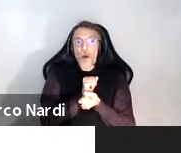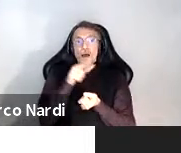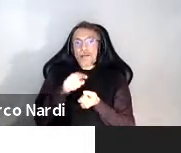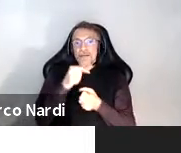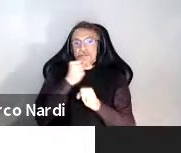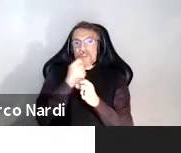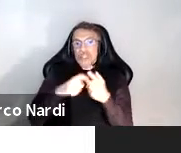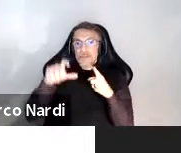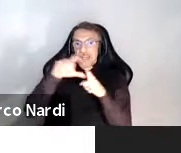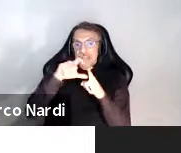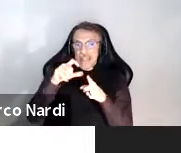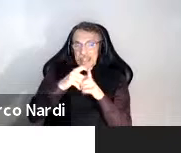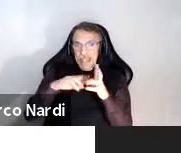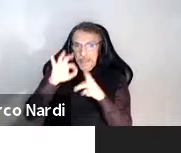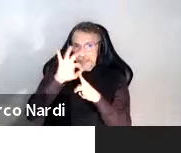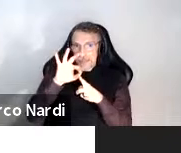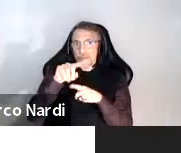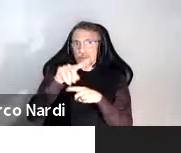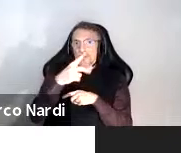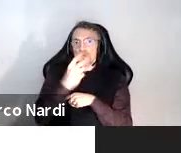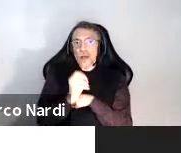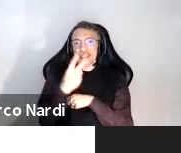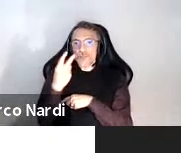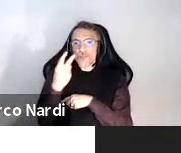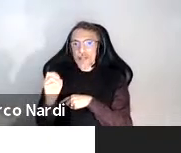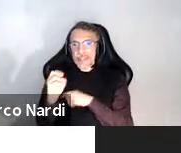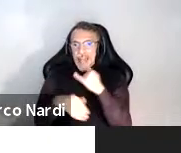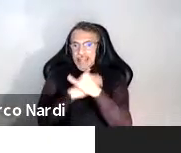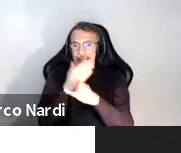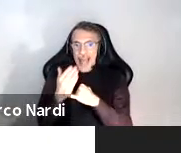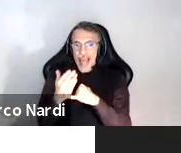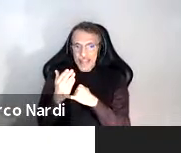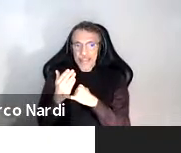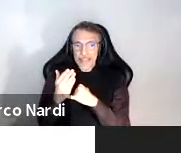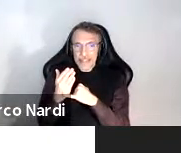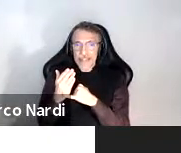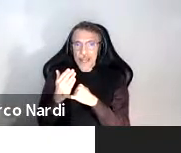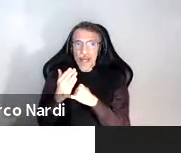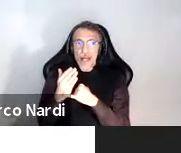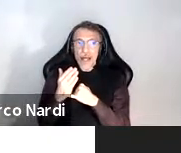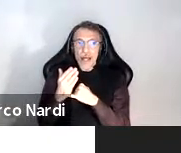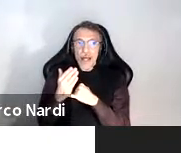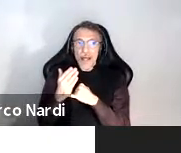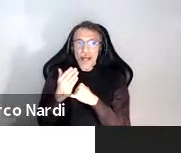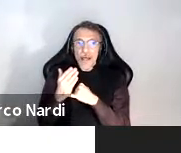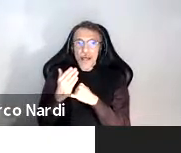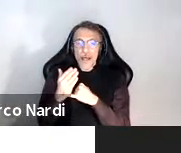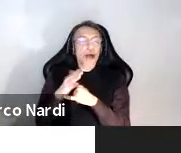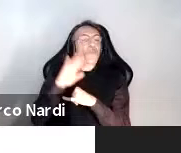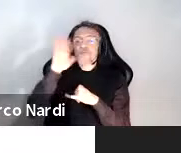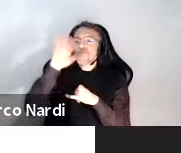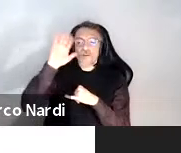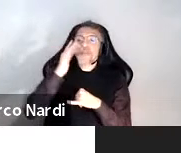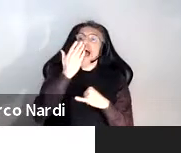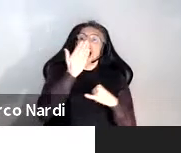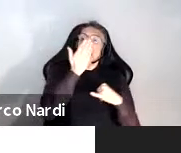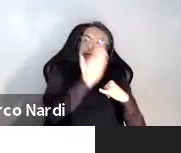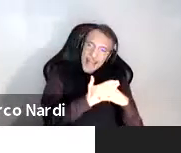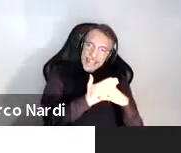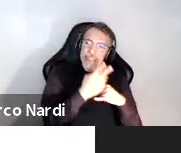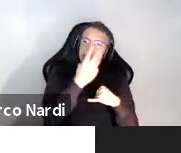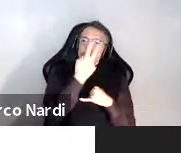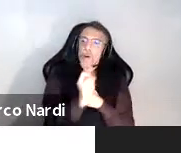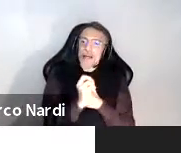in 2020, at the end of 2020 and at the beginning of, at the end of 2019